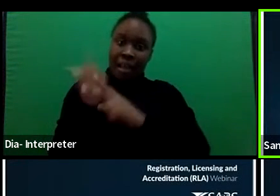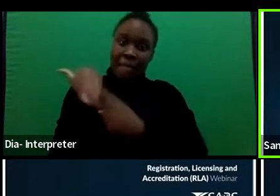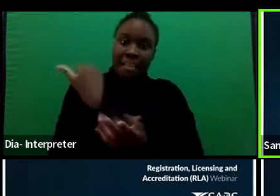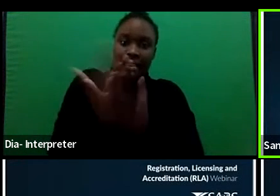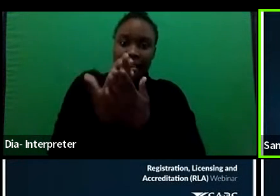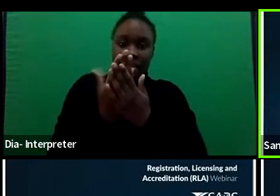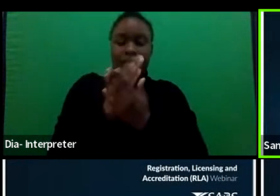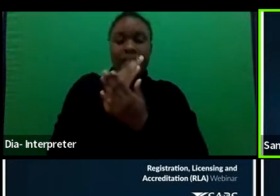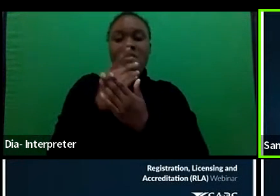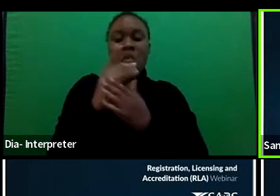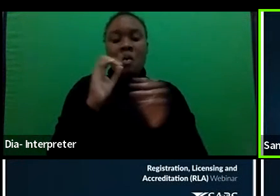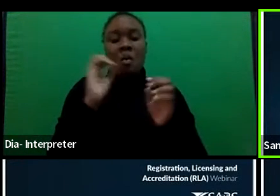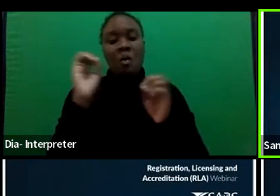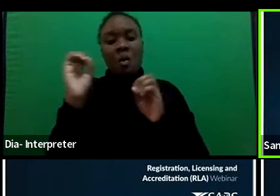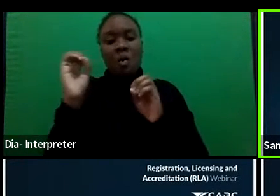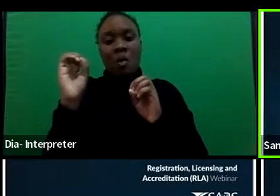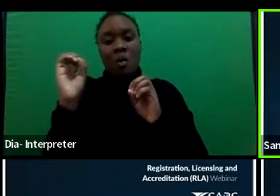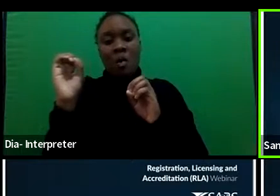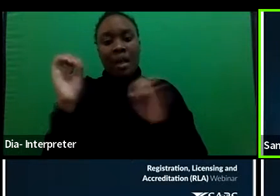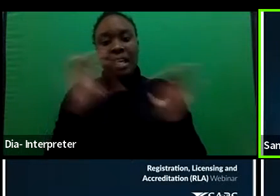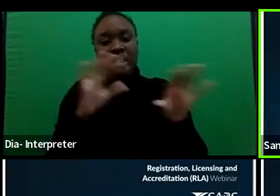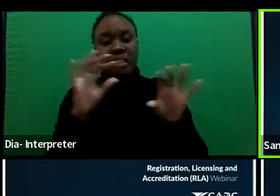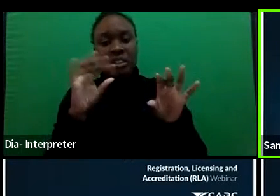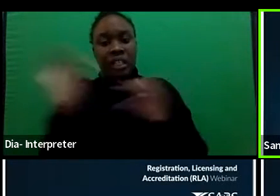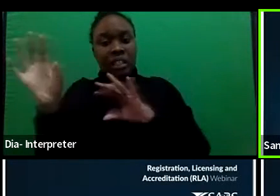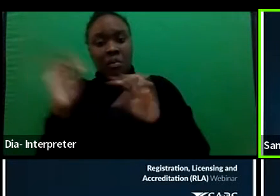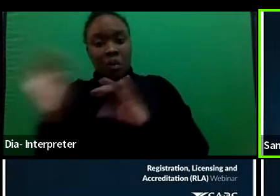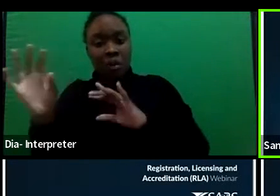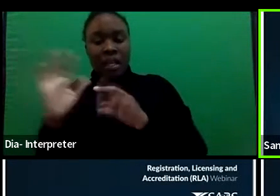for exporter or you want trade